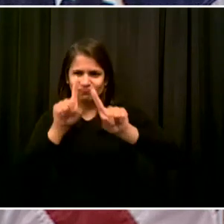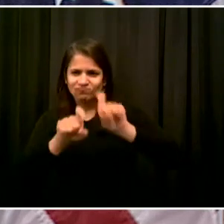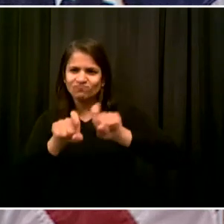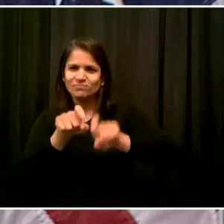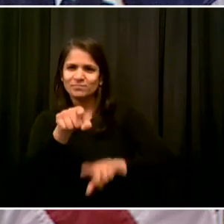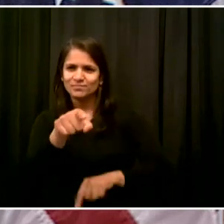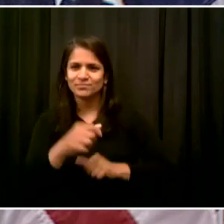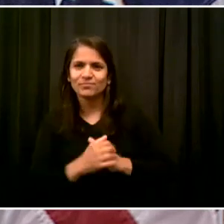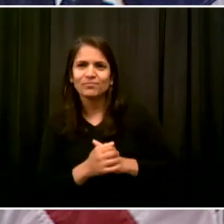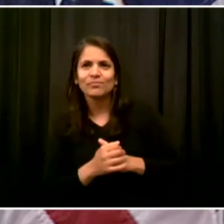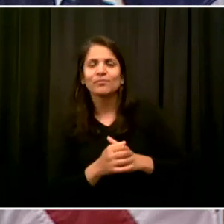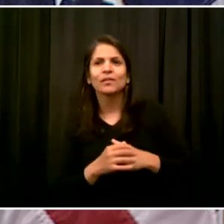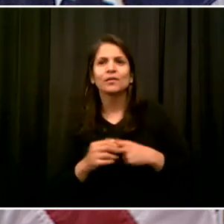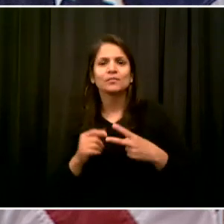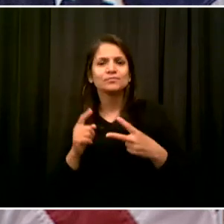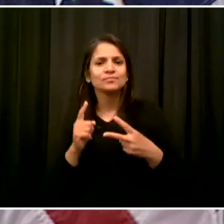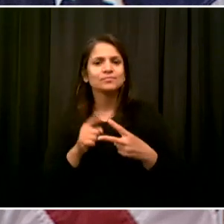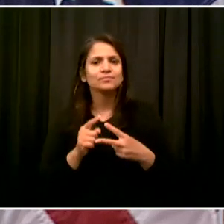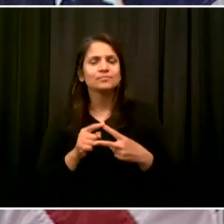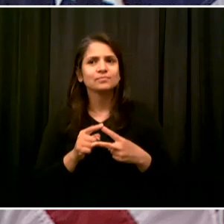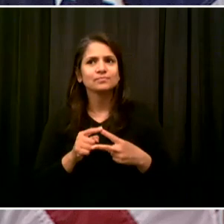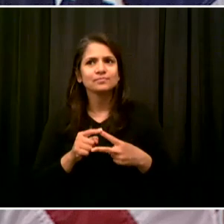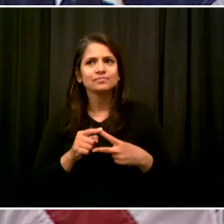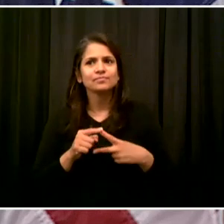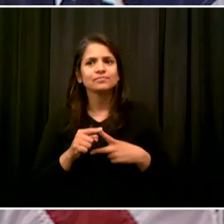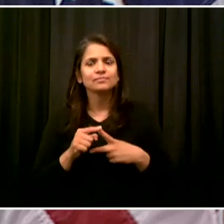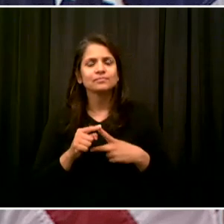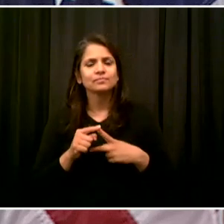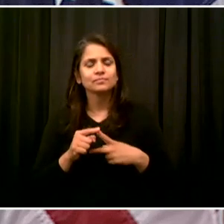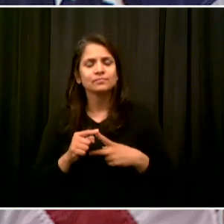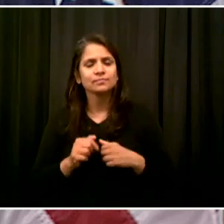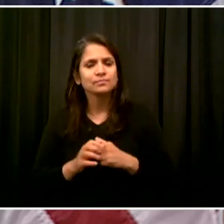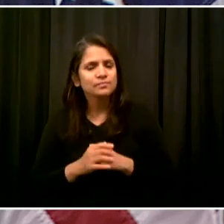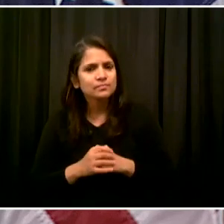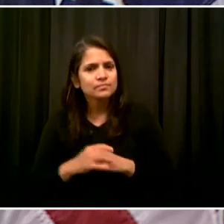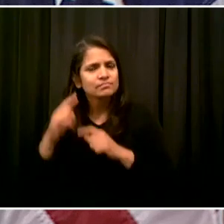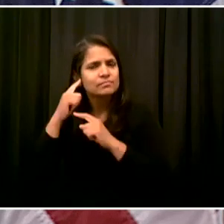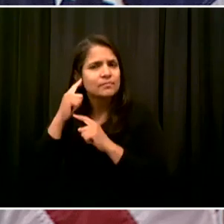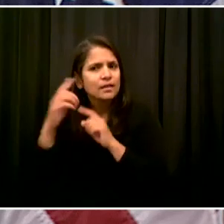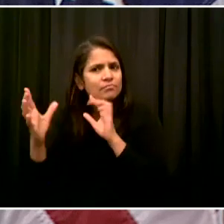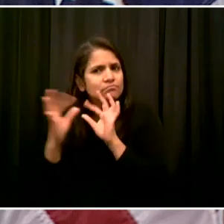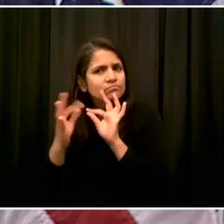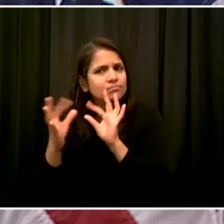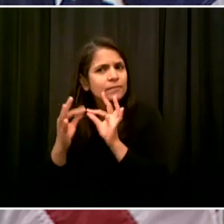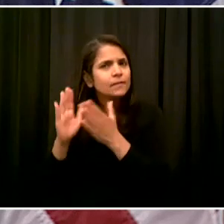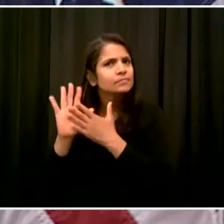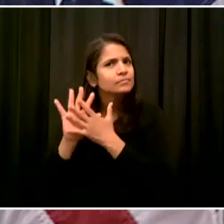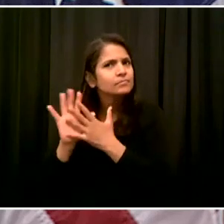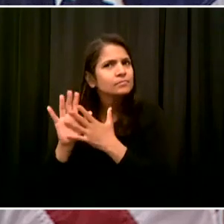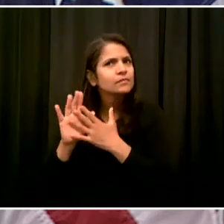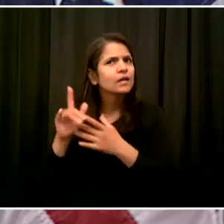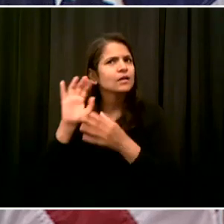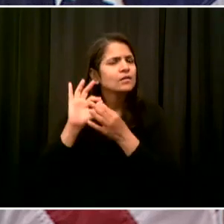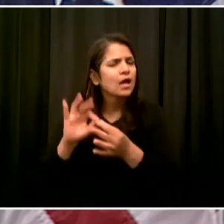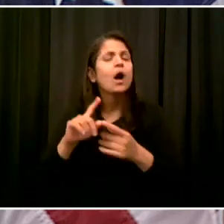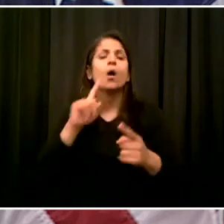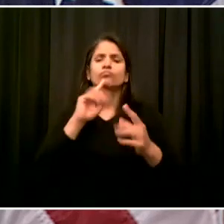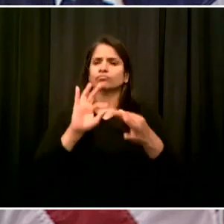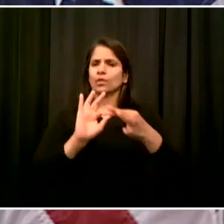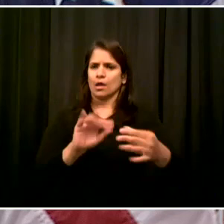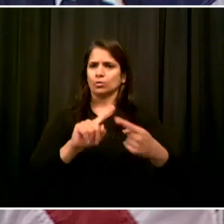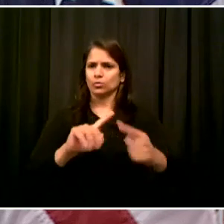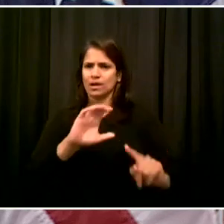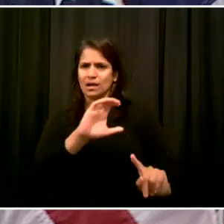We started covering policing in the city's communities of color about 4 years ago based on NYCLU